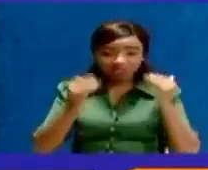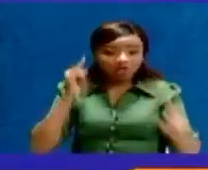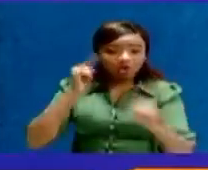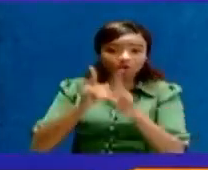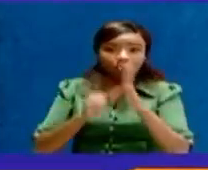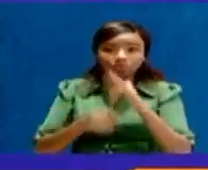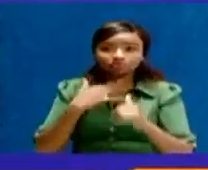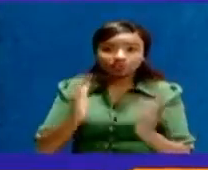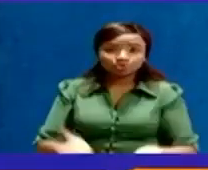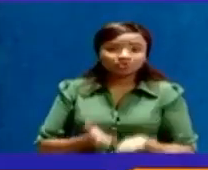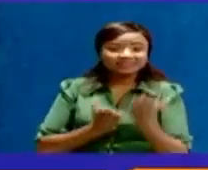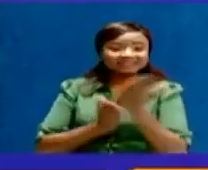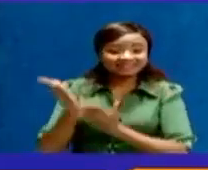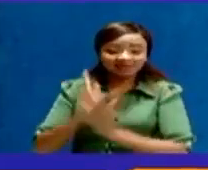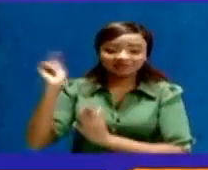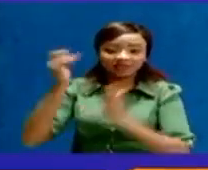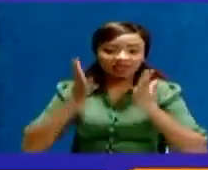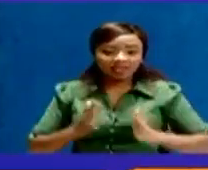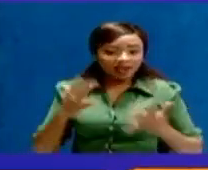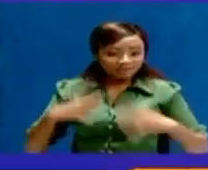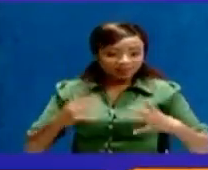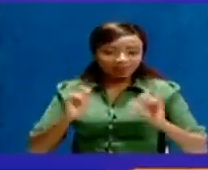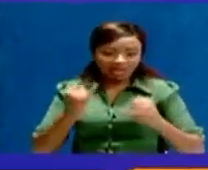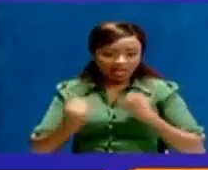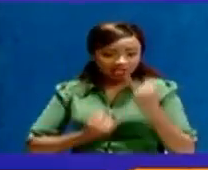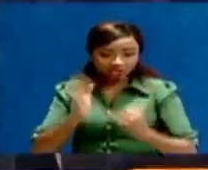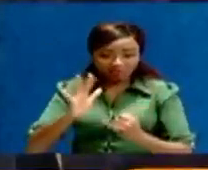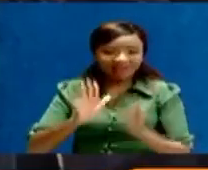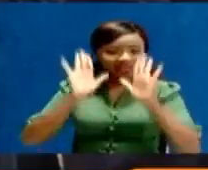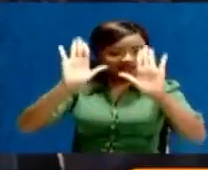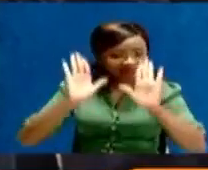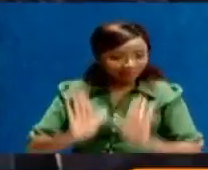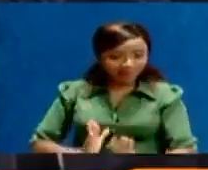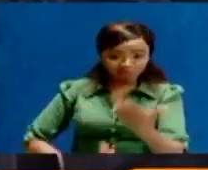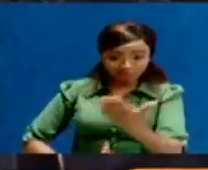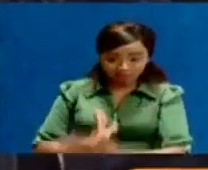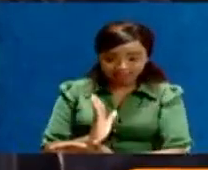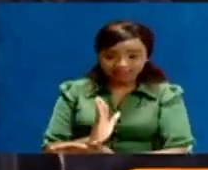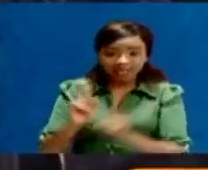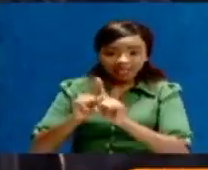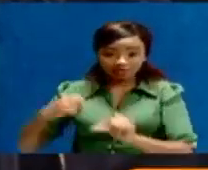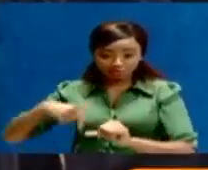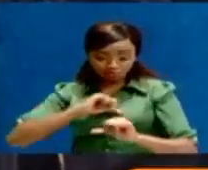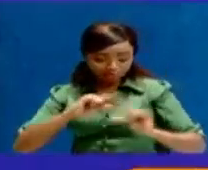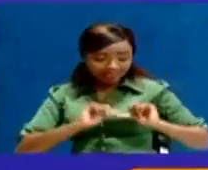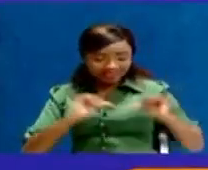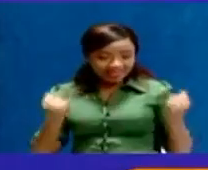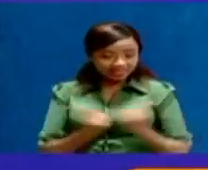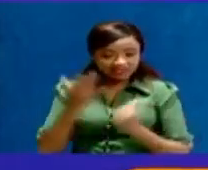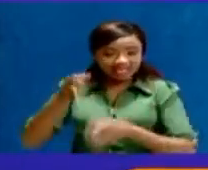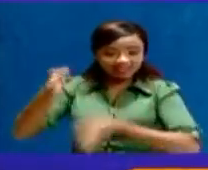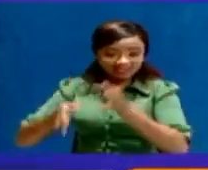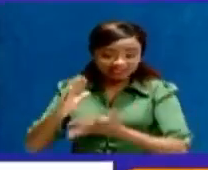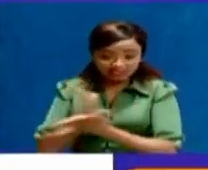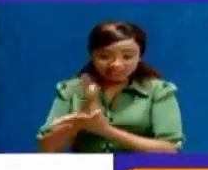people by enabling them to enjoy their fundamental rights, the agencies in the justice sector must